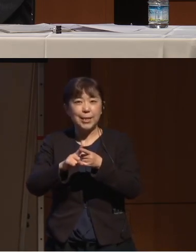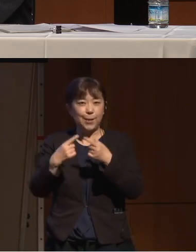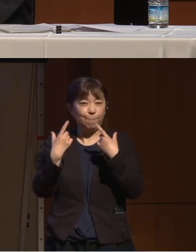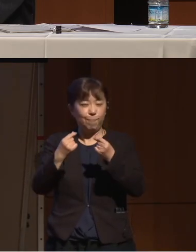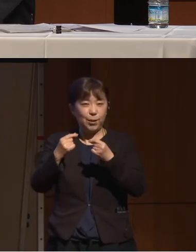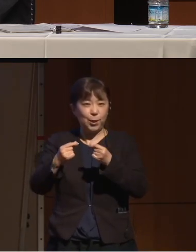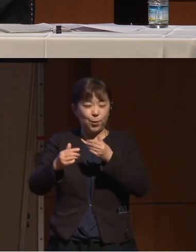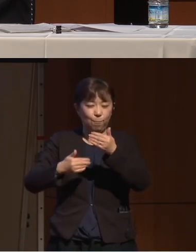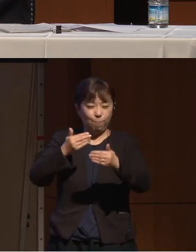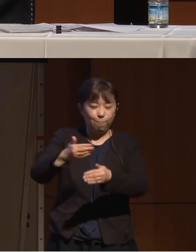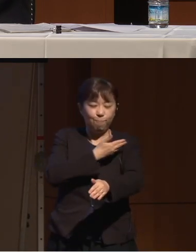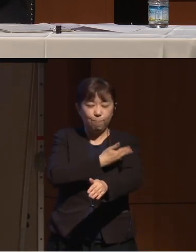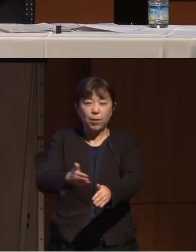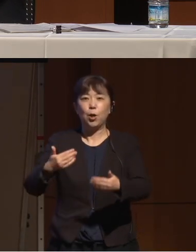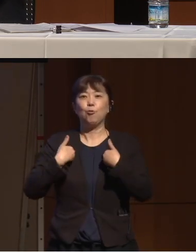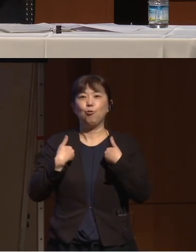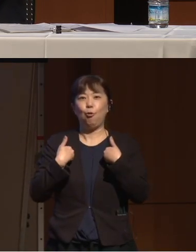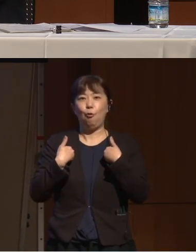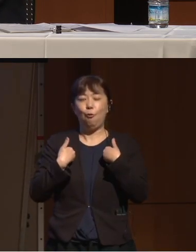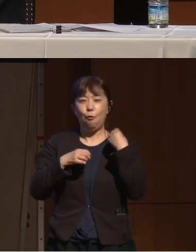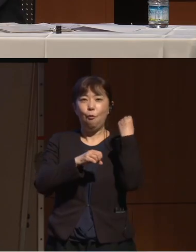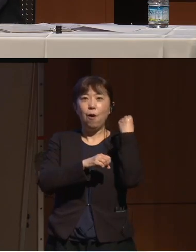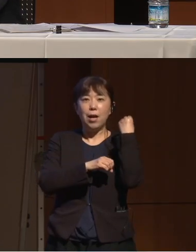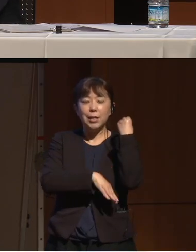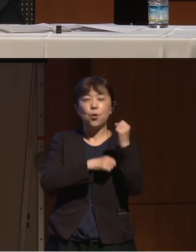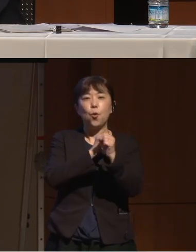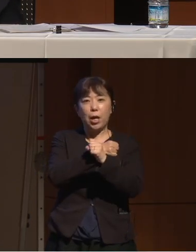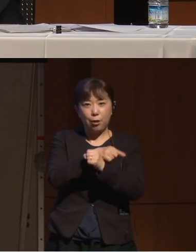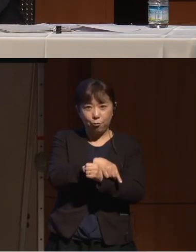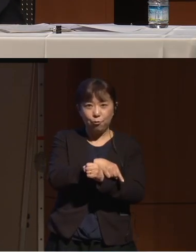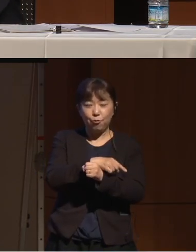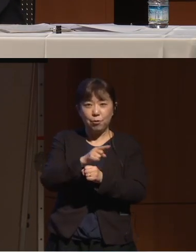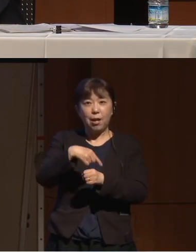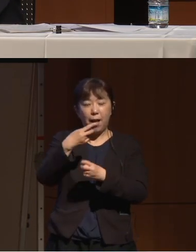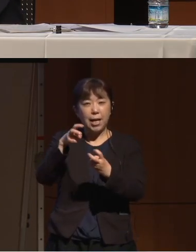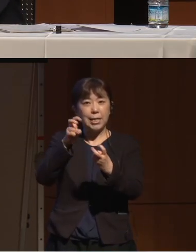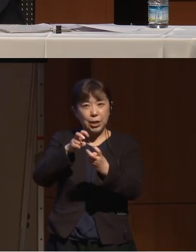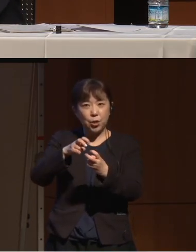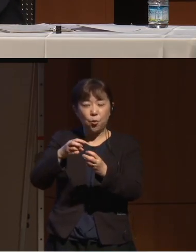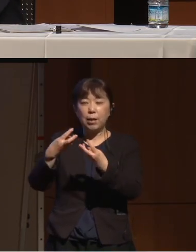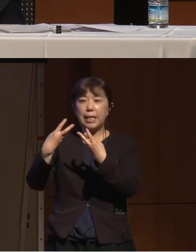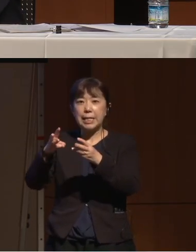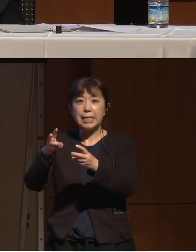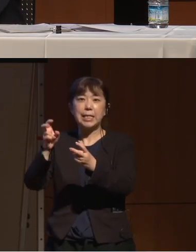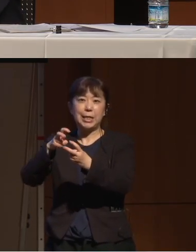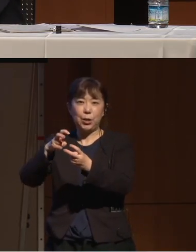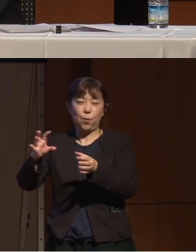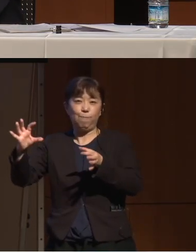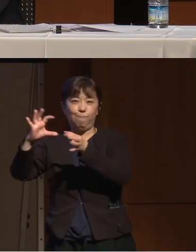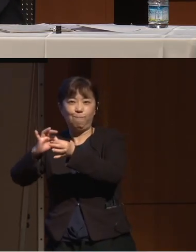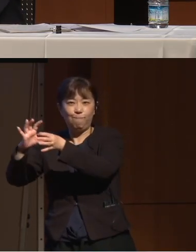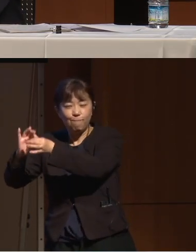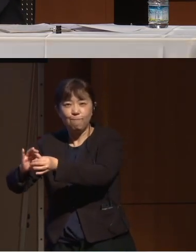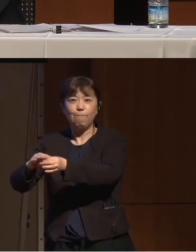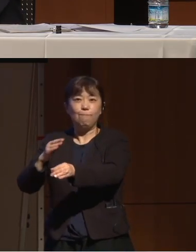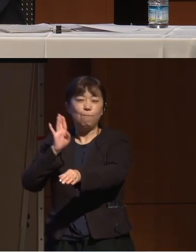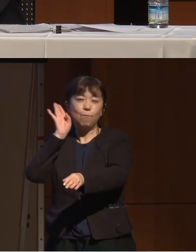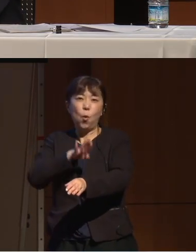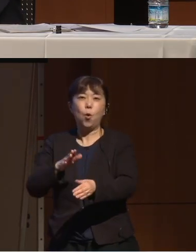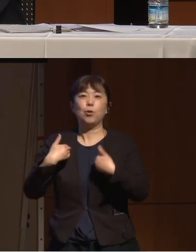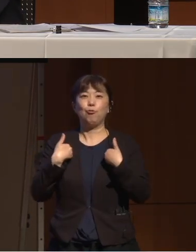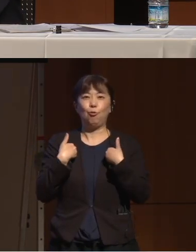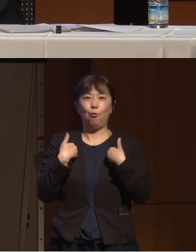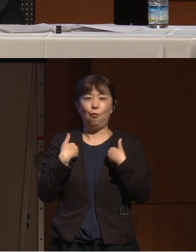to seed development, non-clinical and clinical trial towards clinical